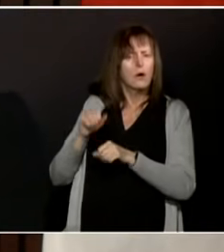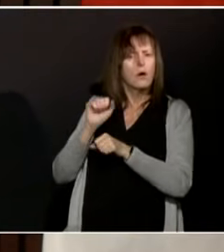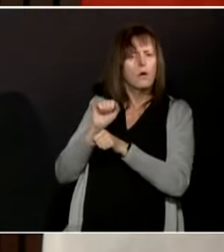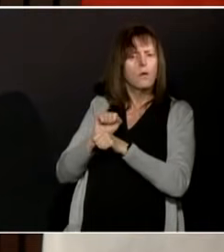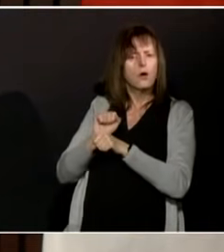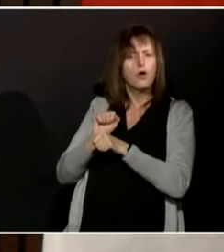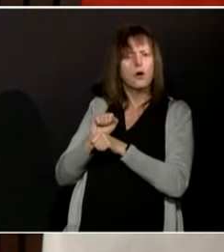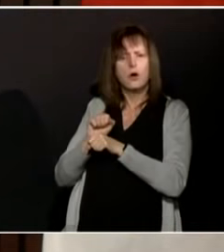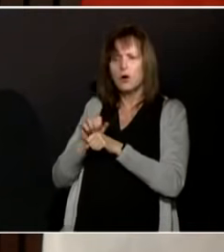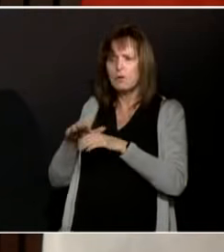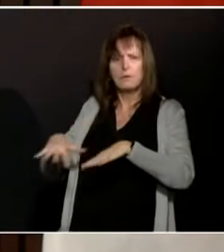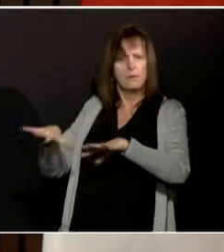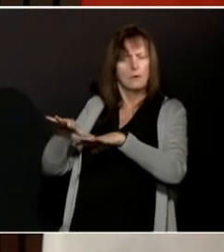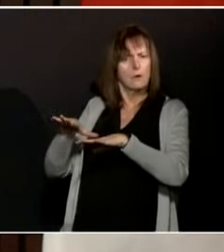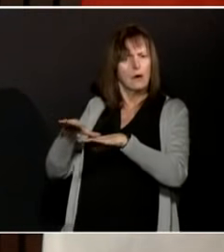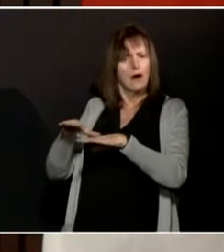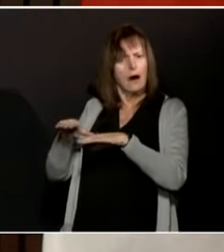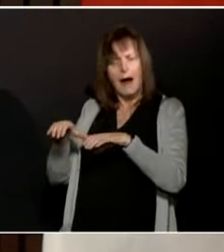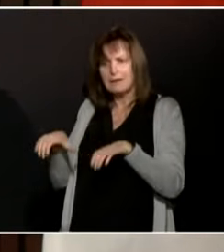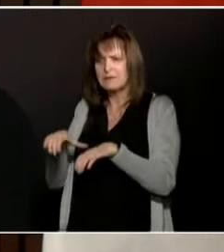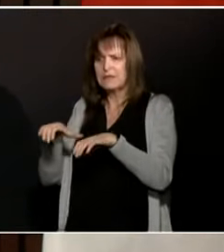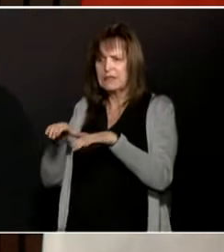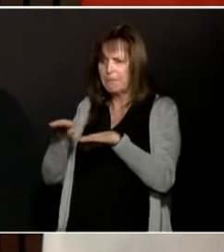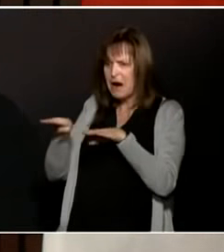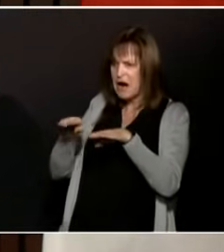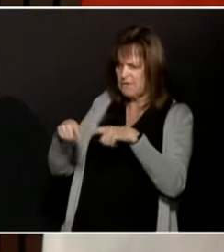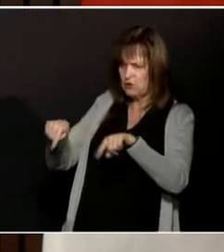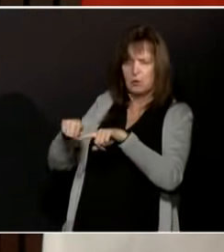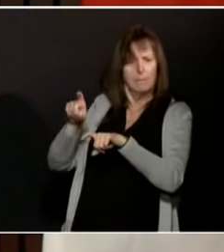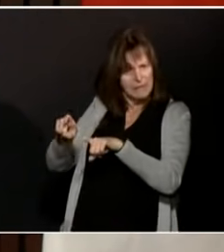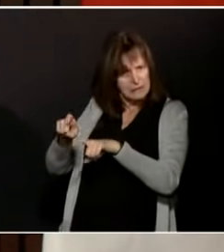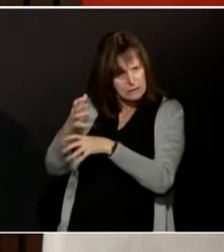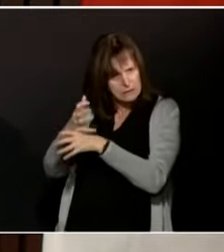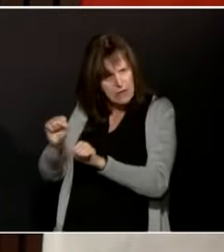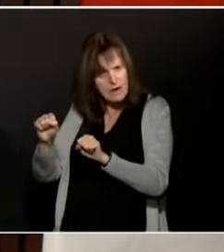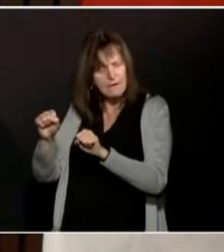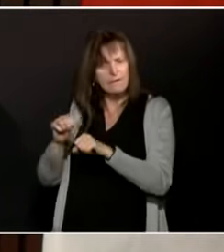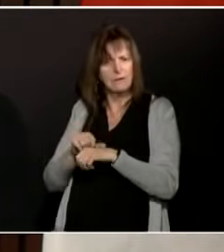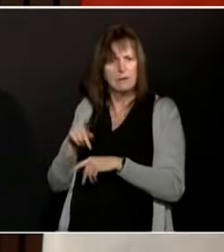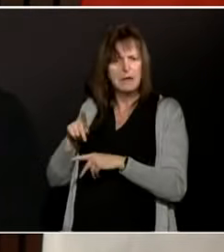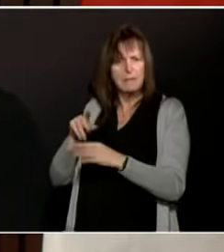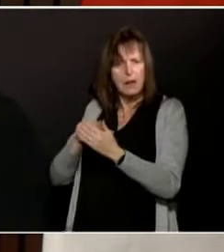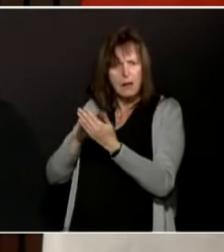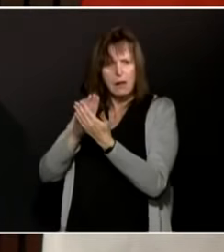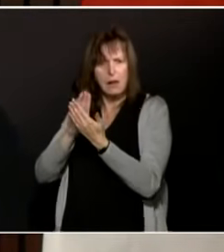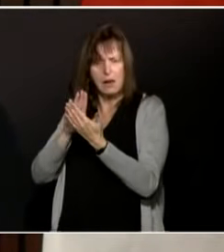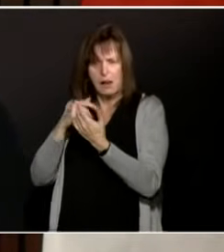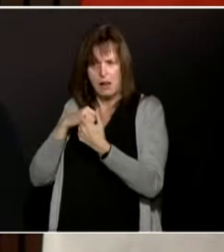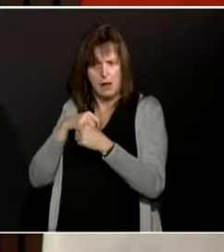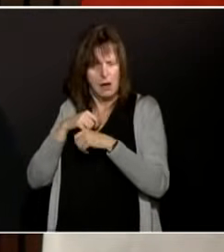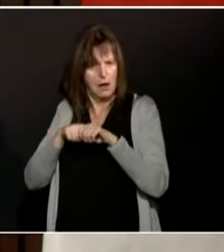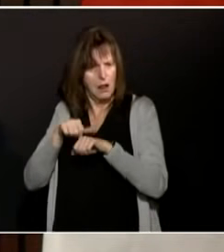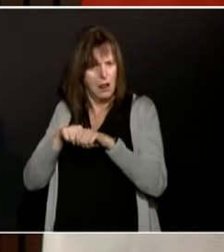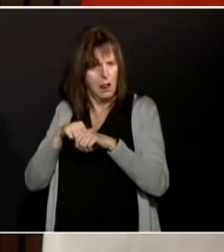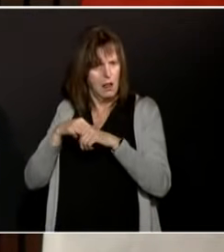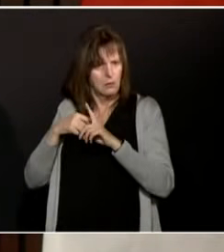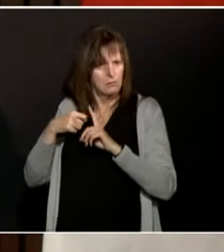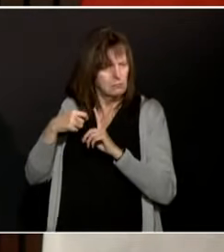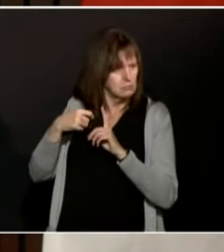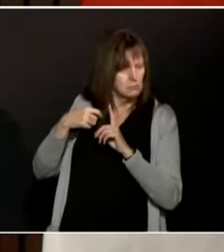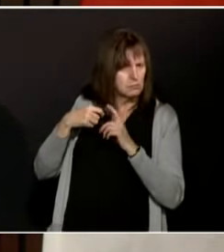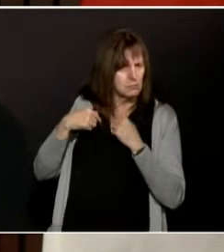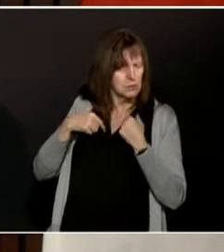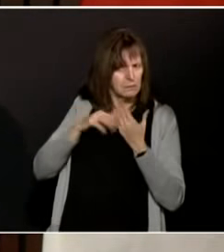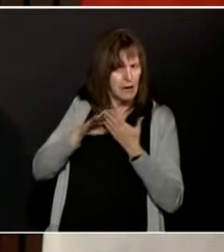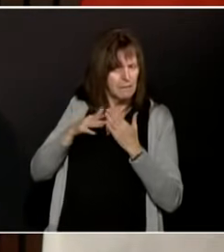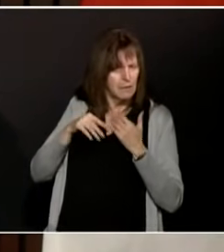sure that people aren't finding themselves in challenging situations that lead to spread. And there is a federal benefit for sick